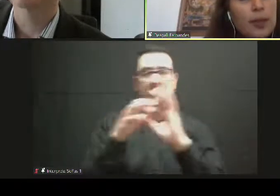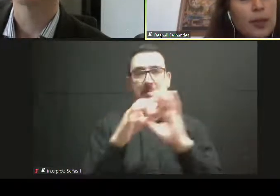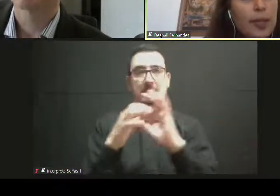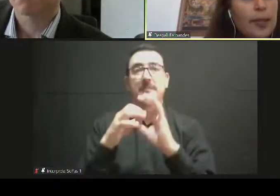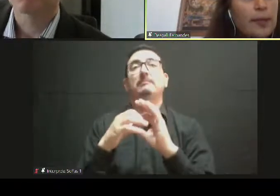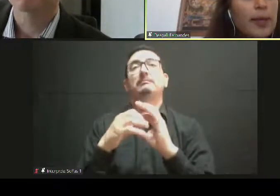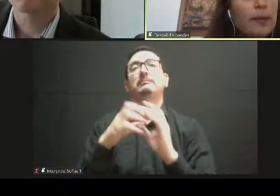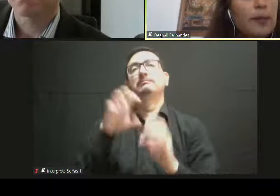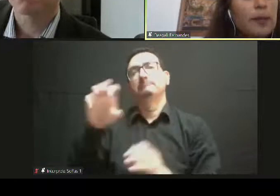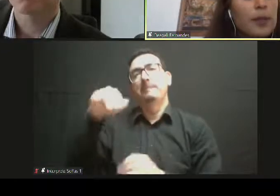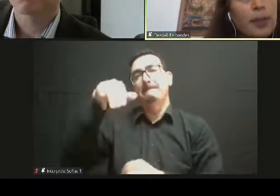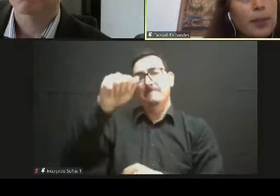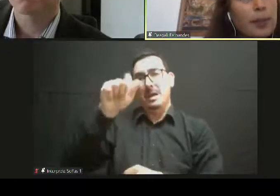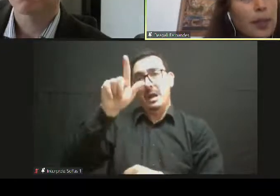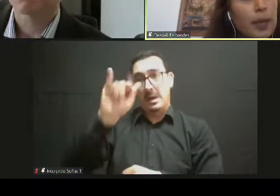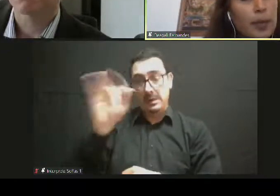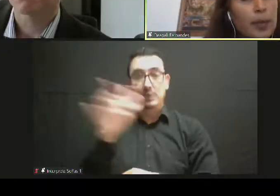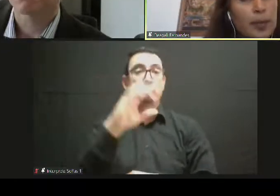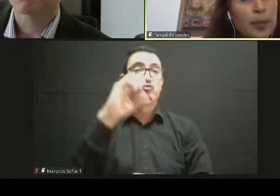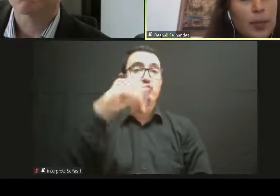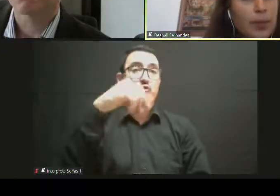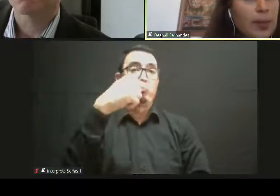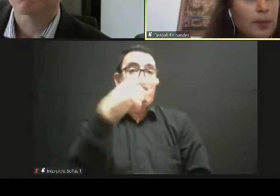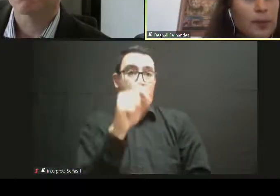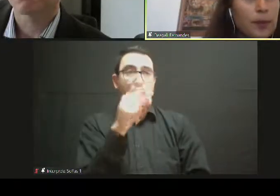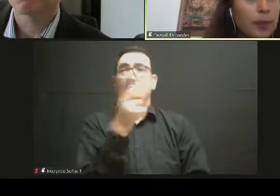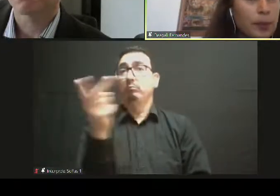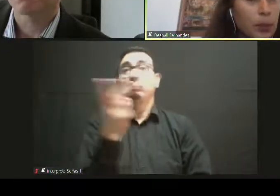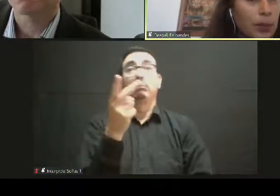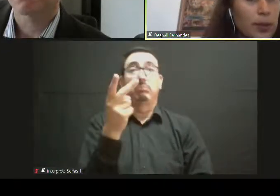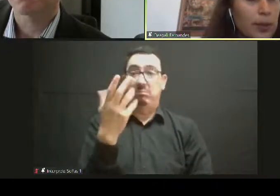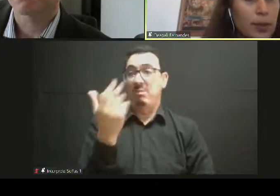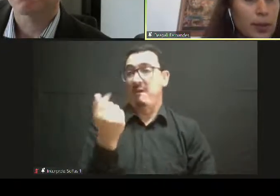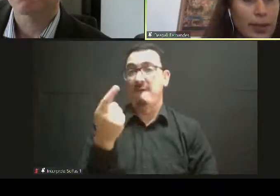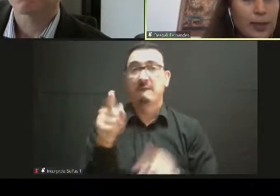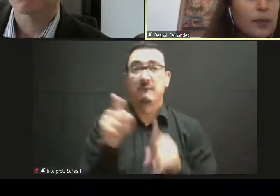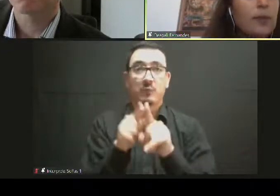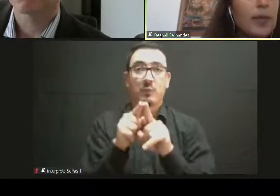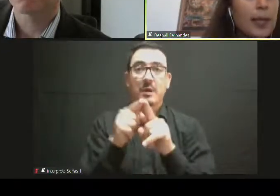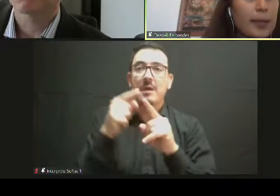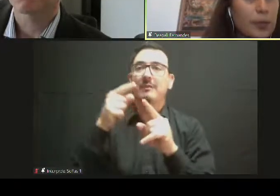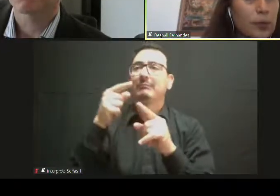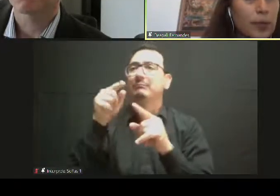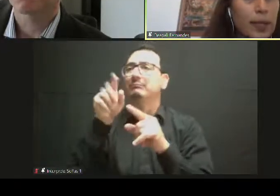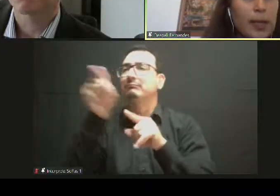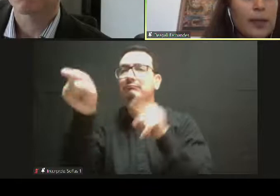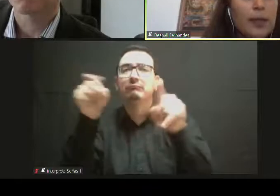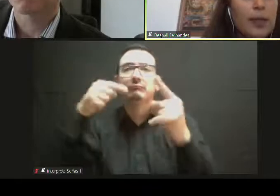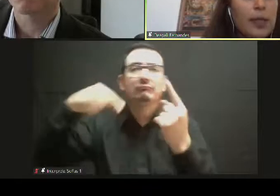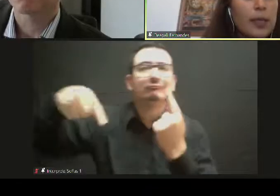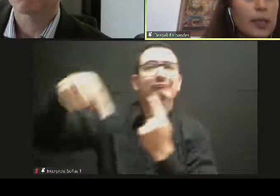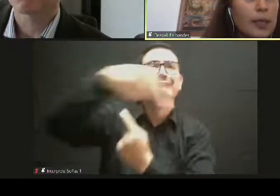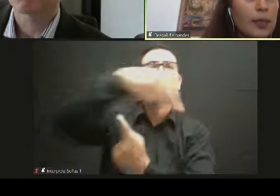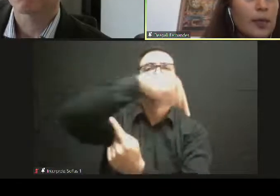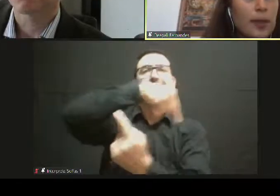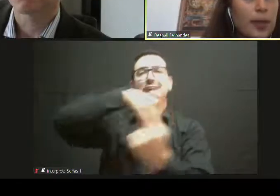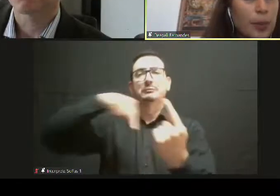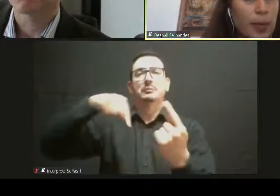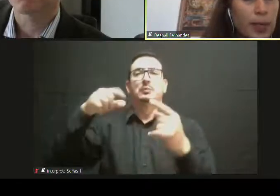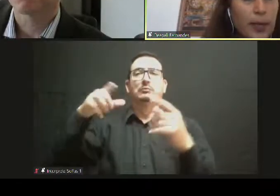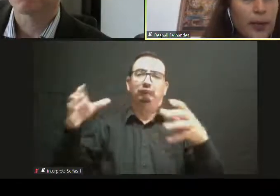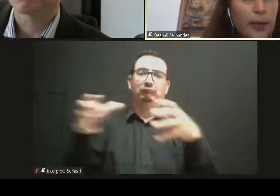and in the case of Africa, this enabling environment has been a mix of different components: incentives, access to finance,